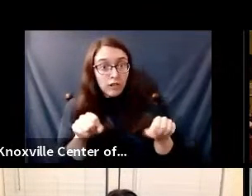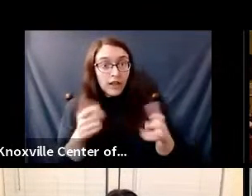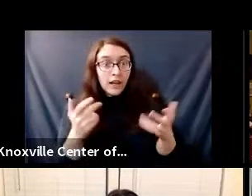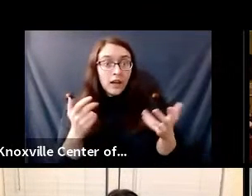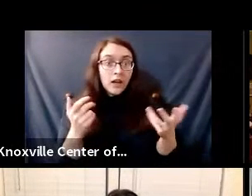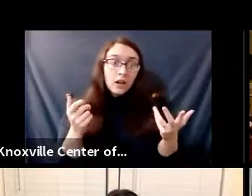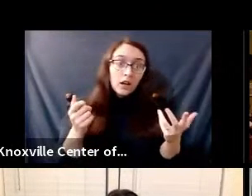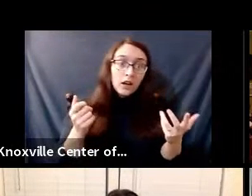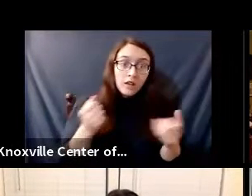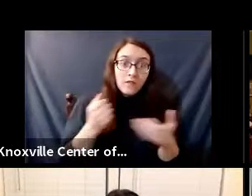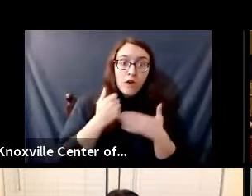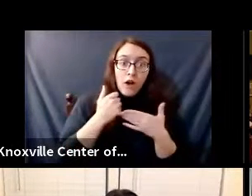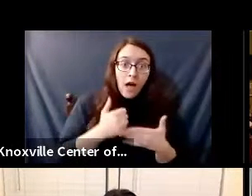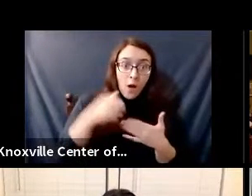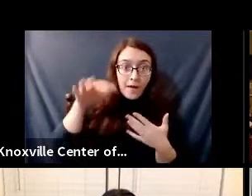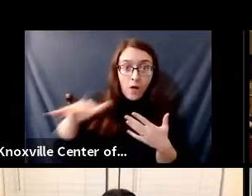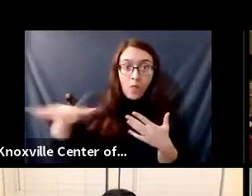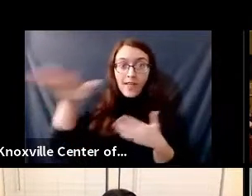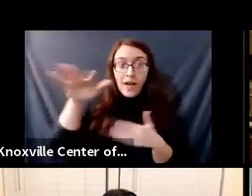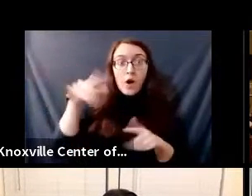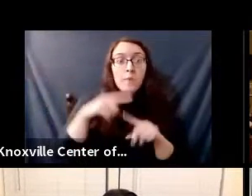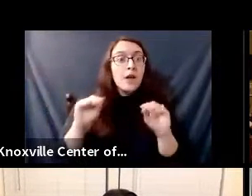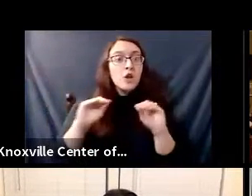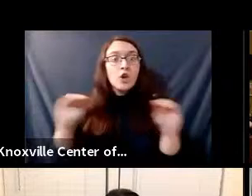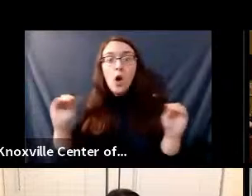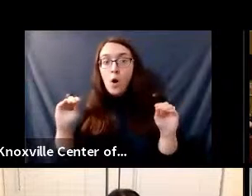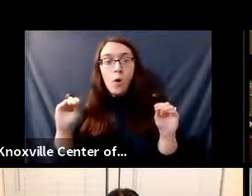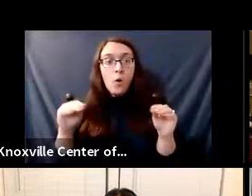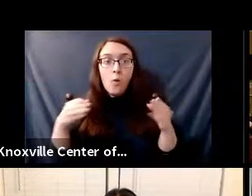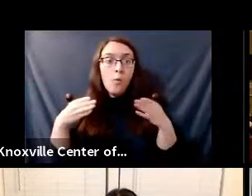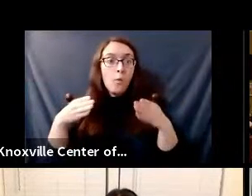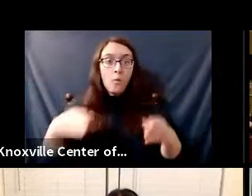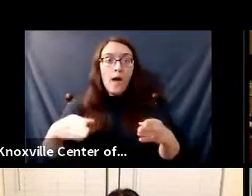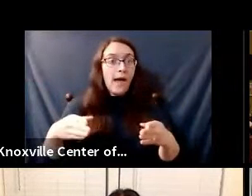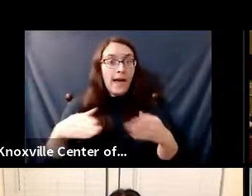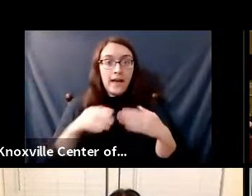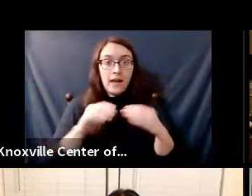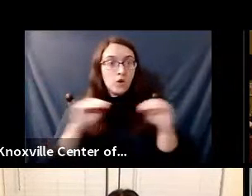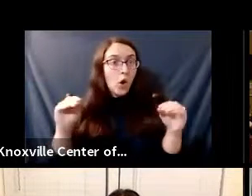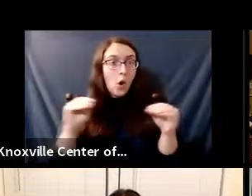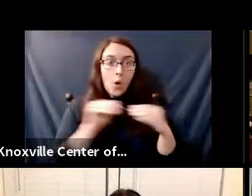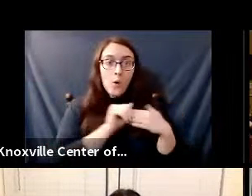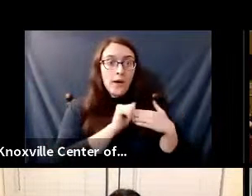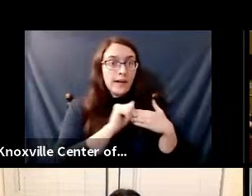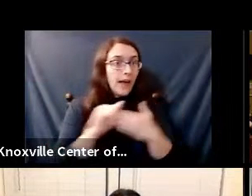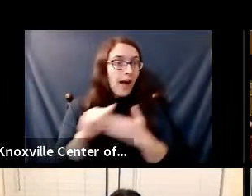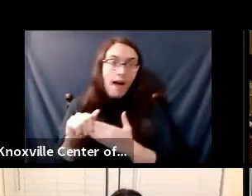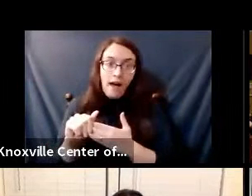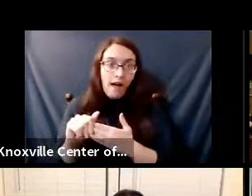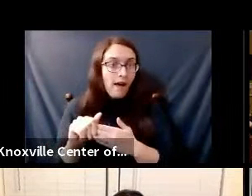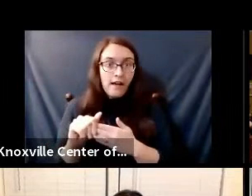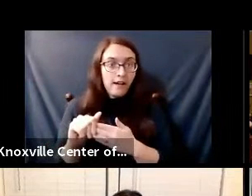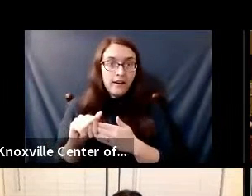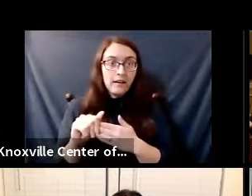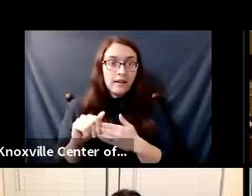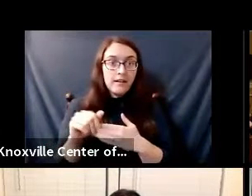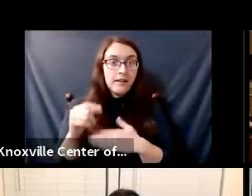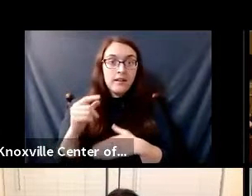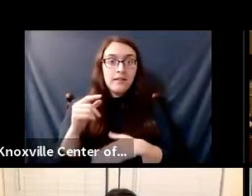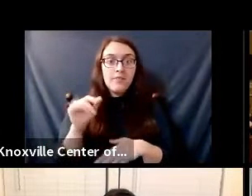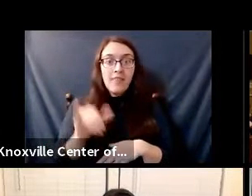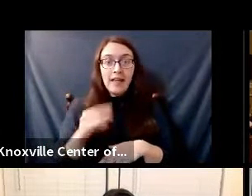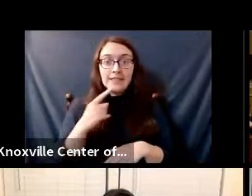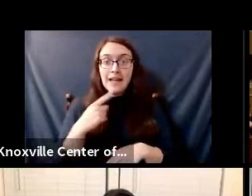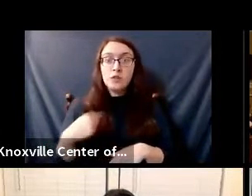help out there, but there's no mechanism at this point or guidance, as I understand, that states that we as